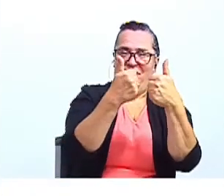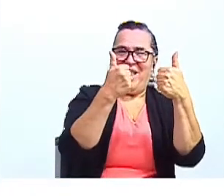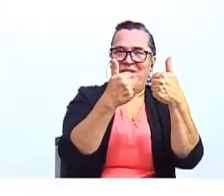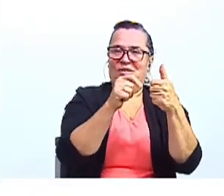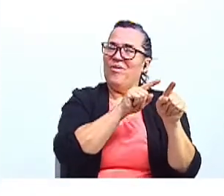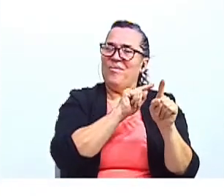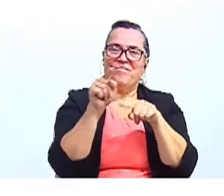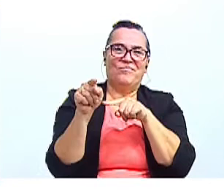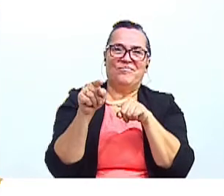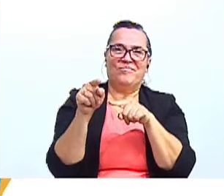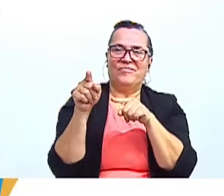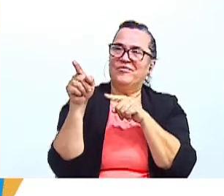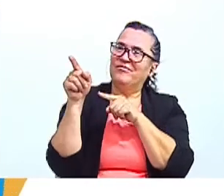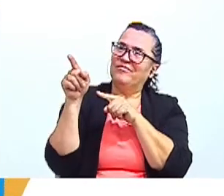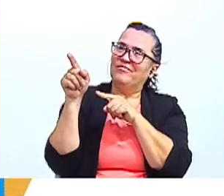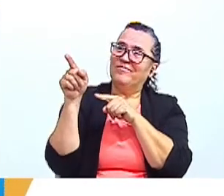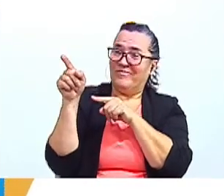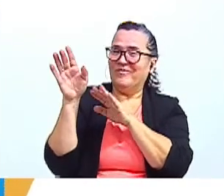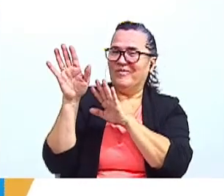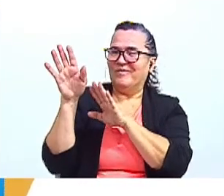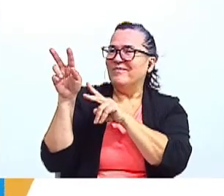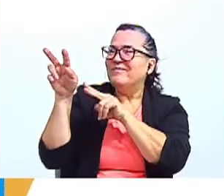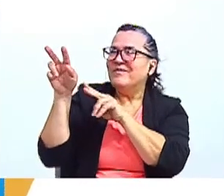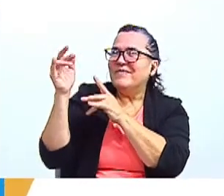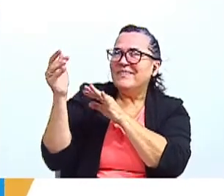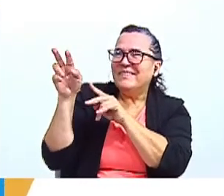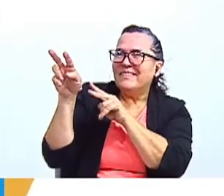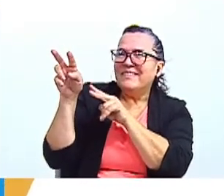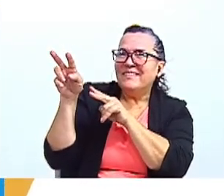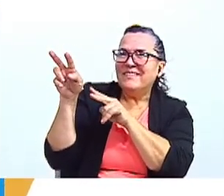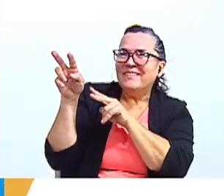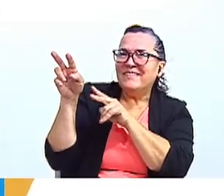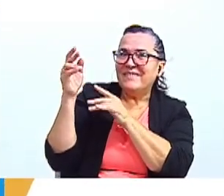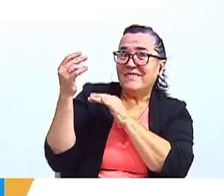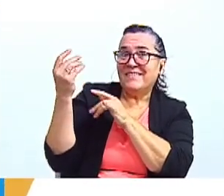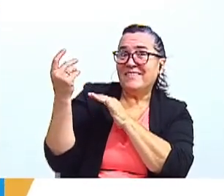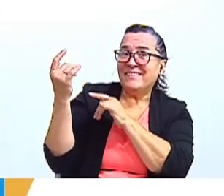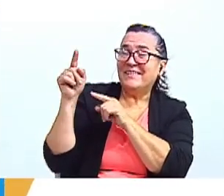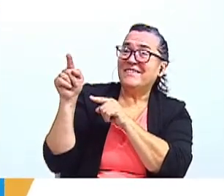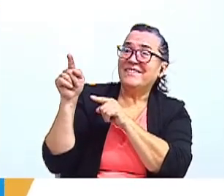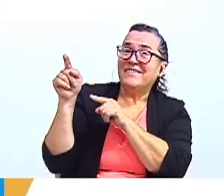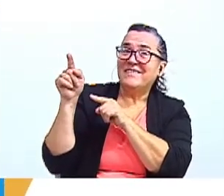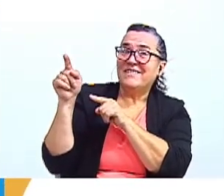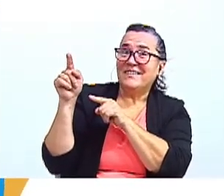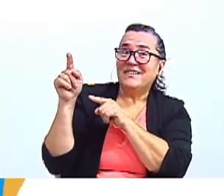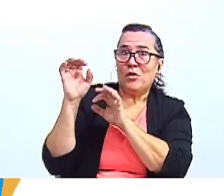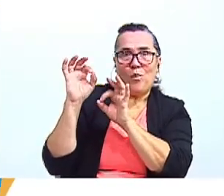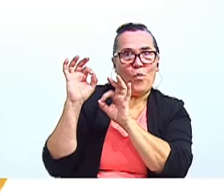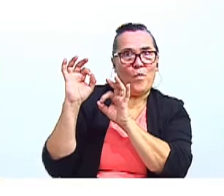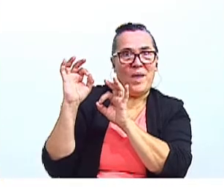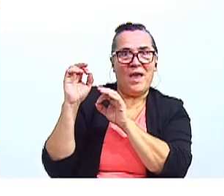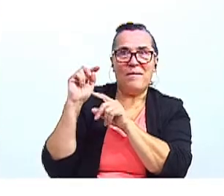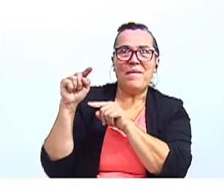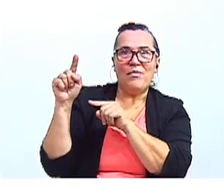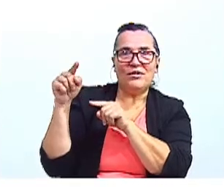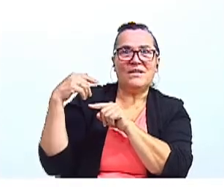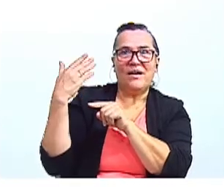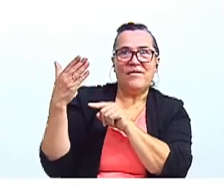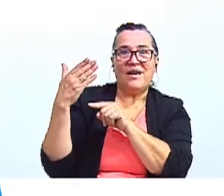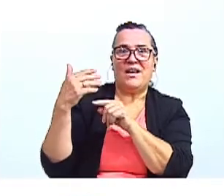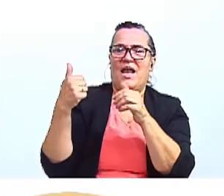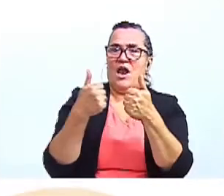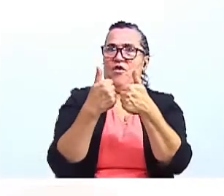and let's see what it is about. Okay, very good. Let's look at the task.